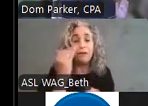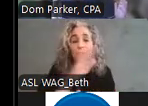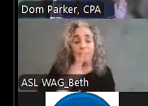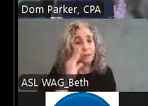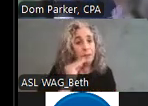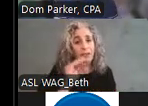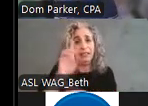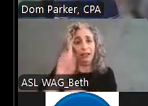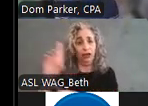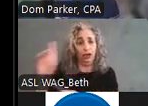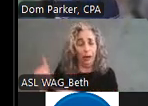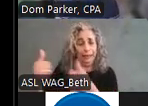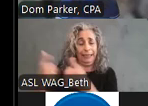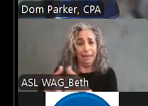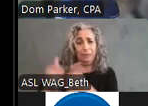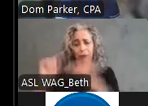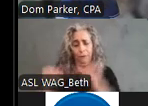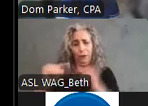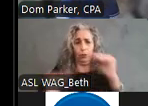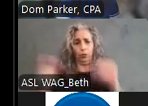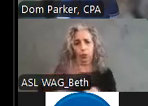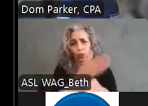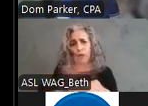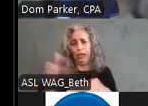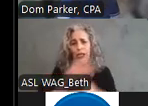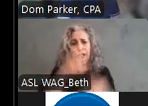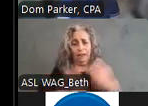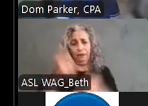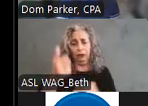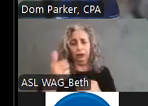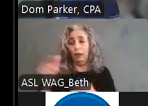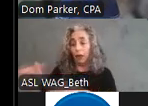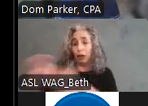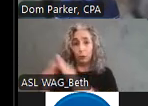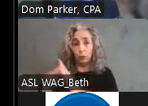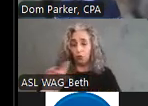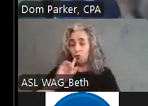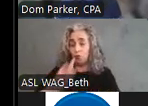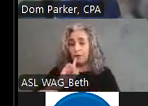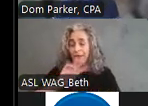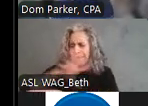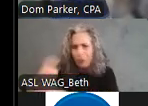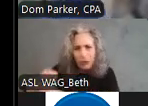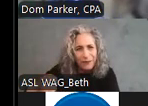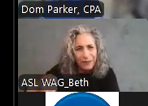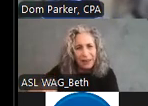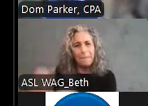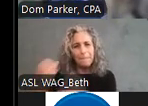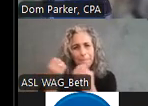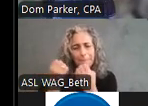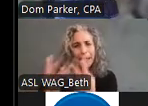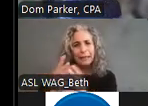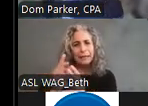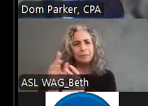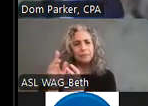fantastic range of difficulty to explore. And the community is really inclusive. There are so many great mods out there in